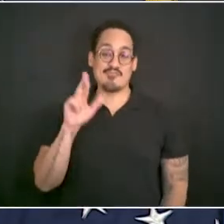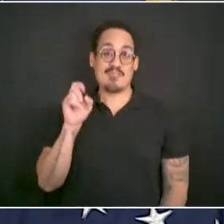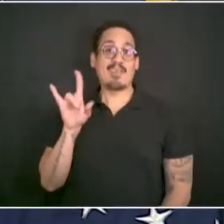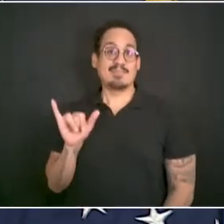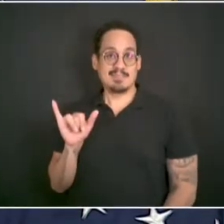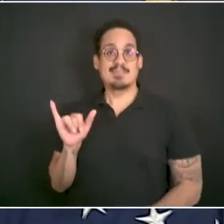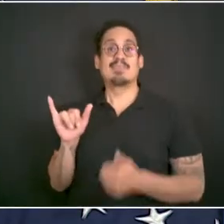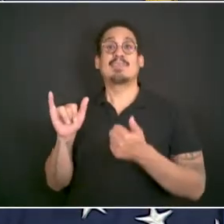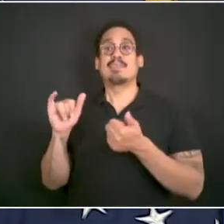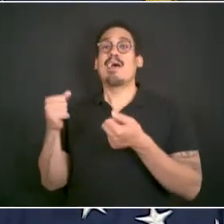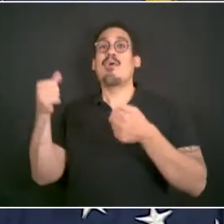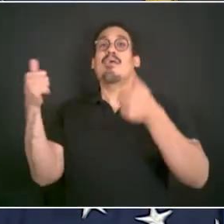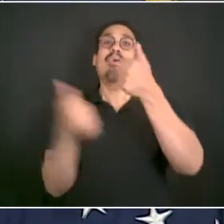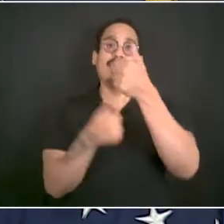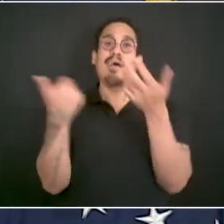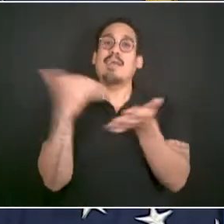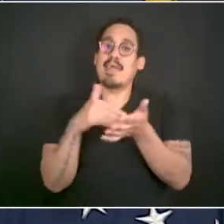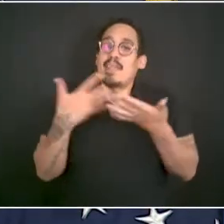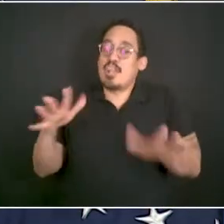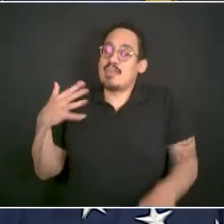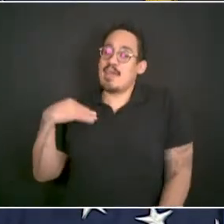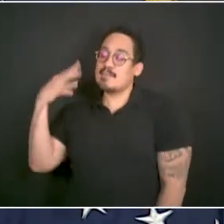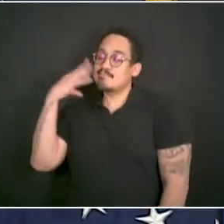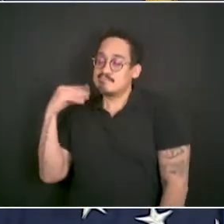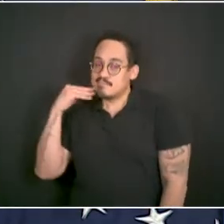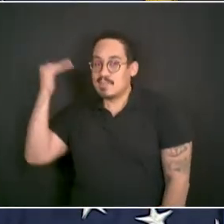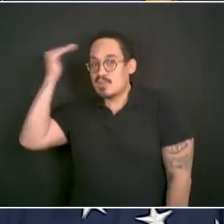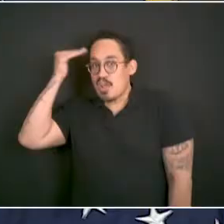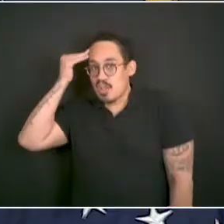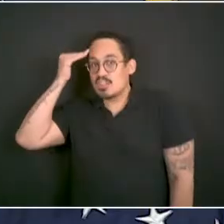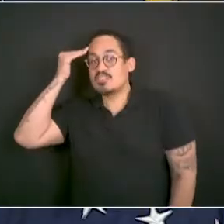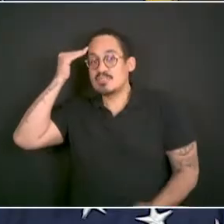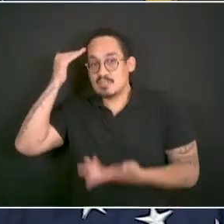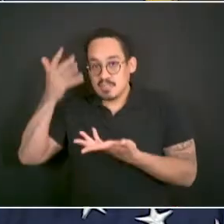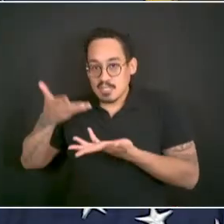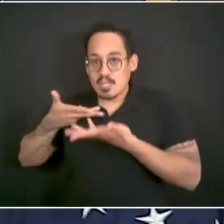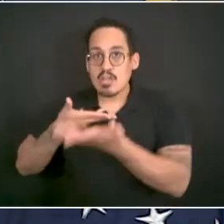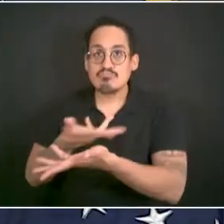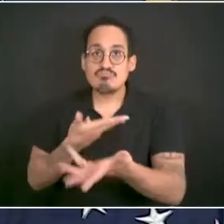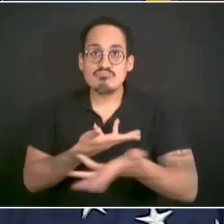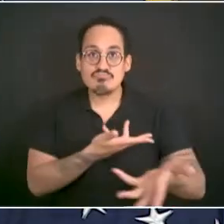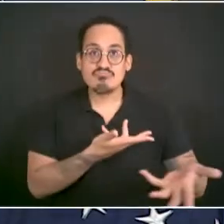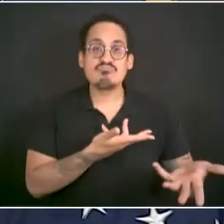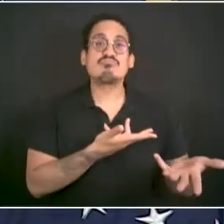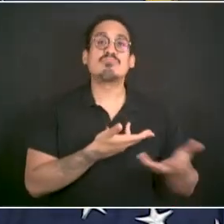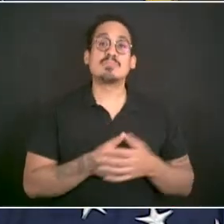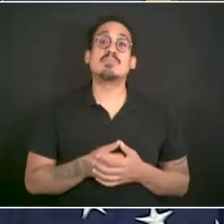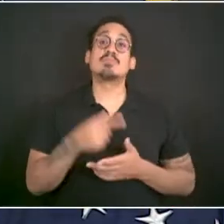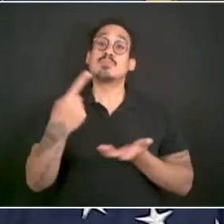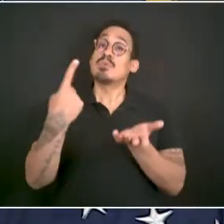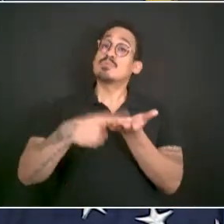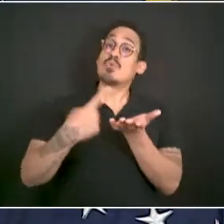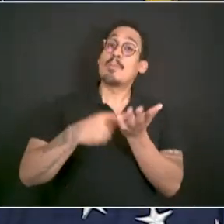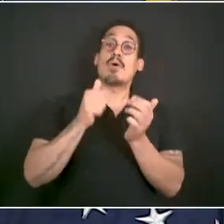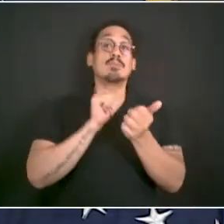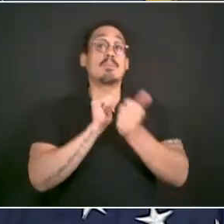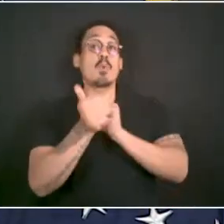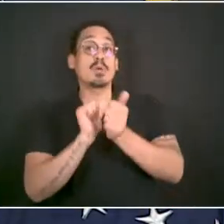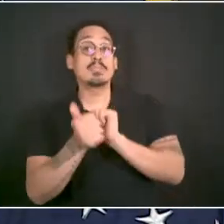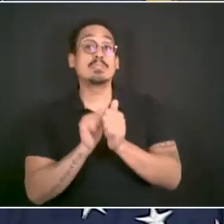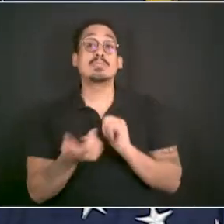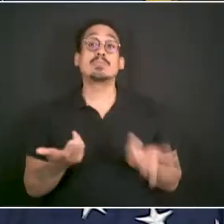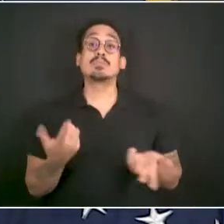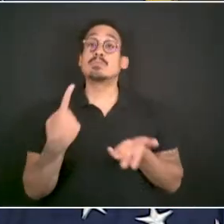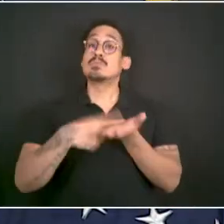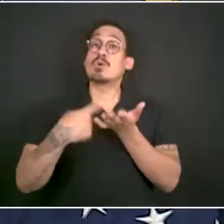his knowledge. You know, that's why people like veterans. Speaking about sports, you talk to those who've been in the playoffs or the finals